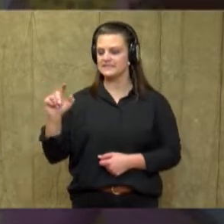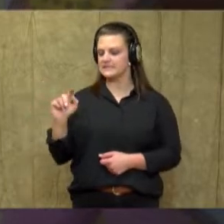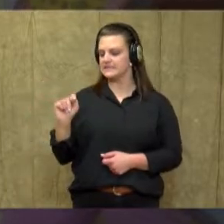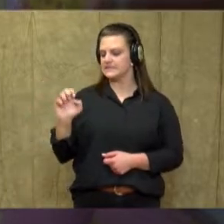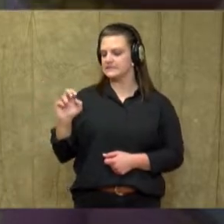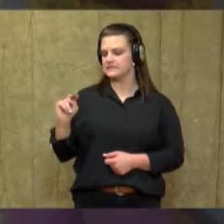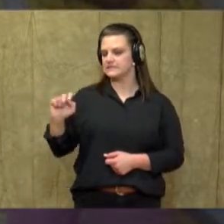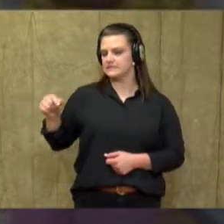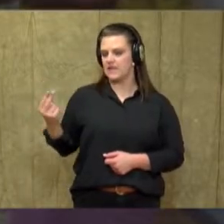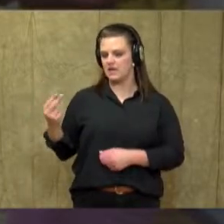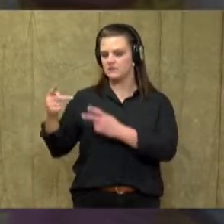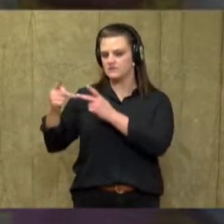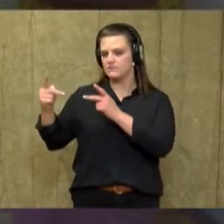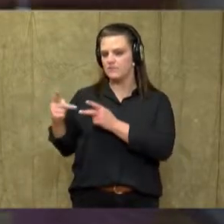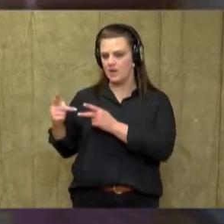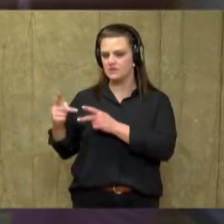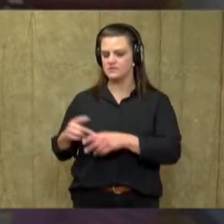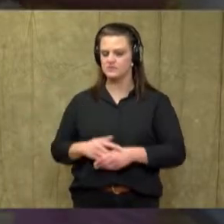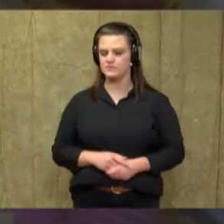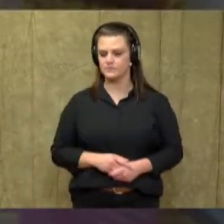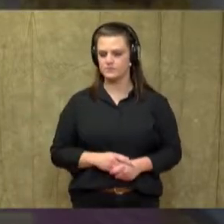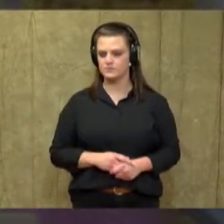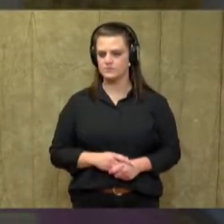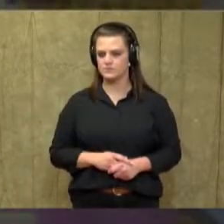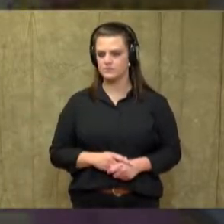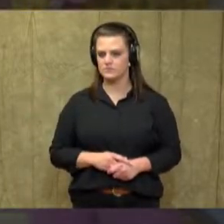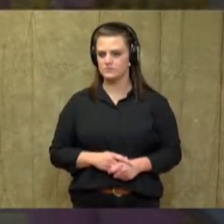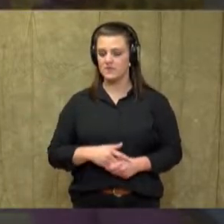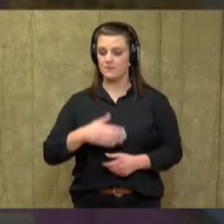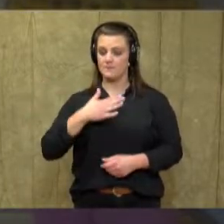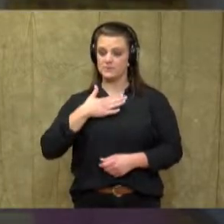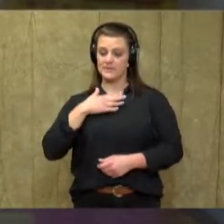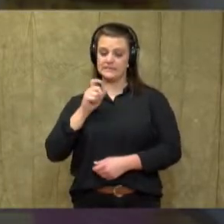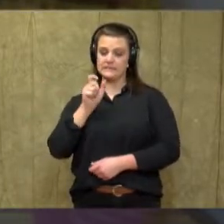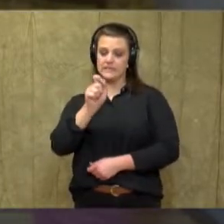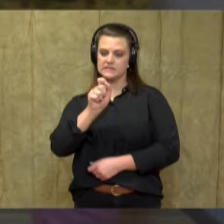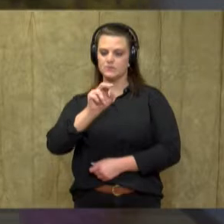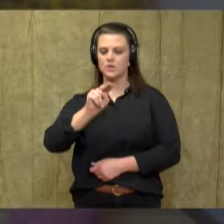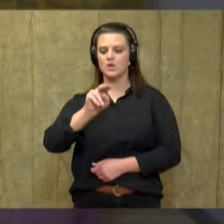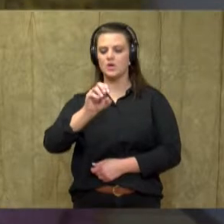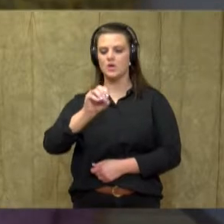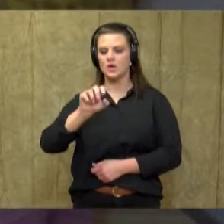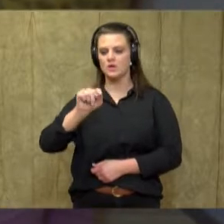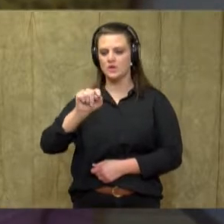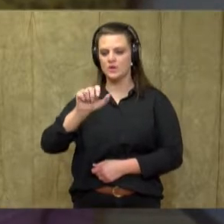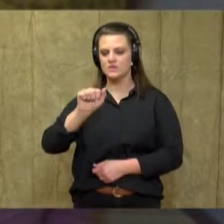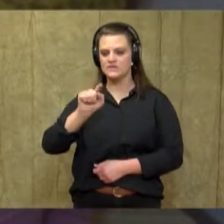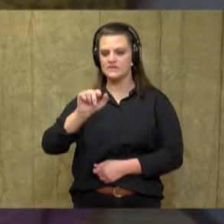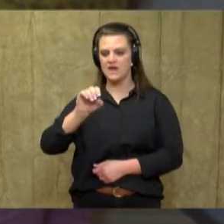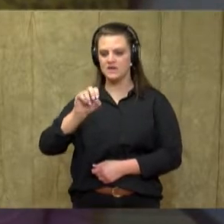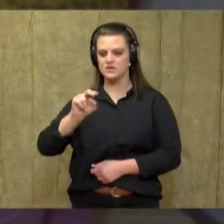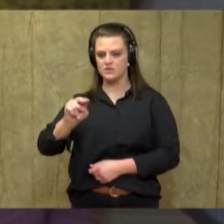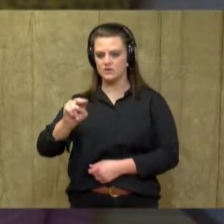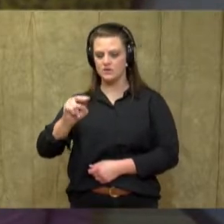put a 5 in the tenths place. So my decimal notation would look like